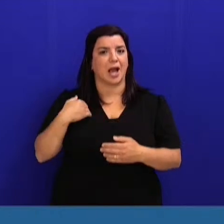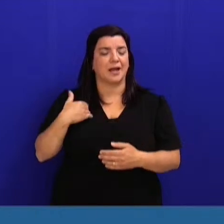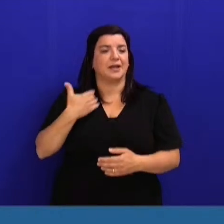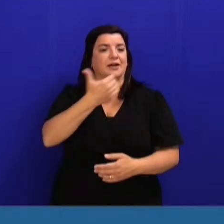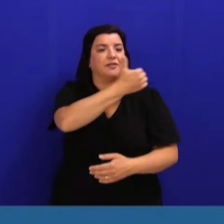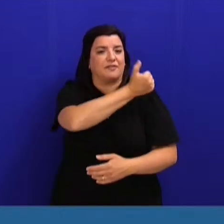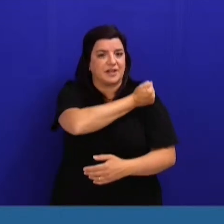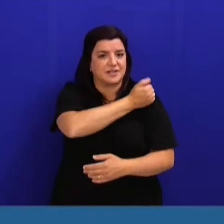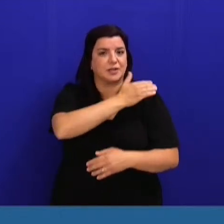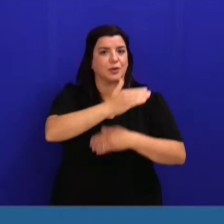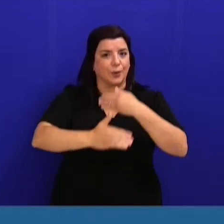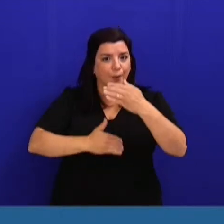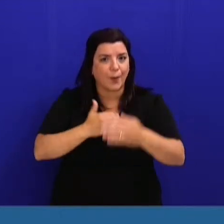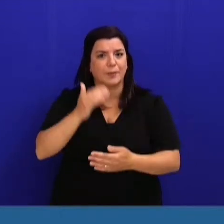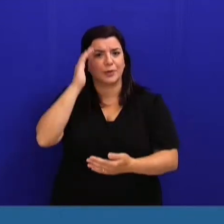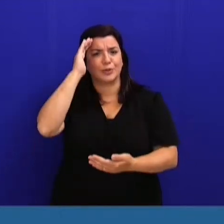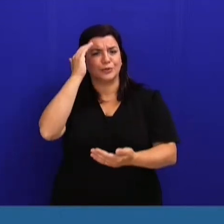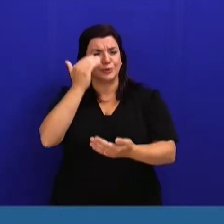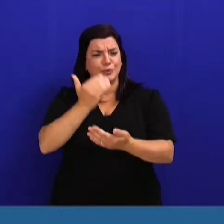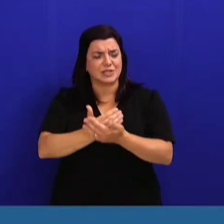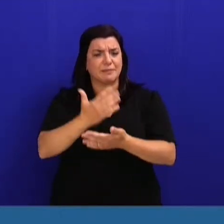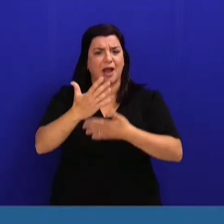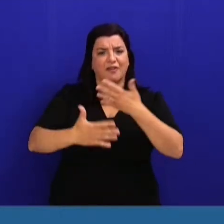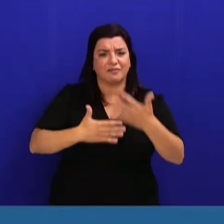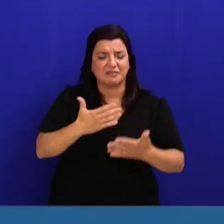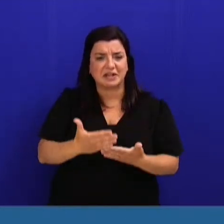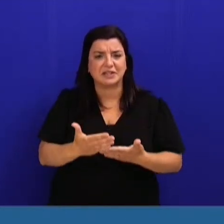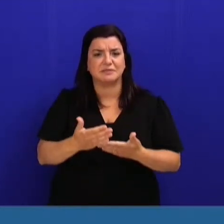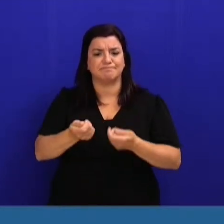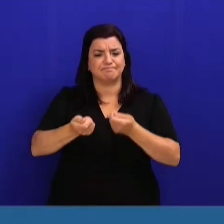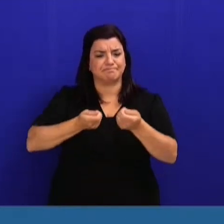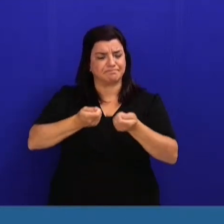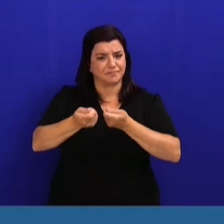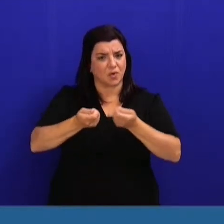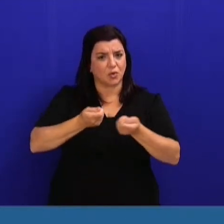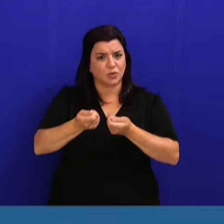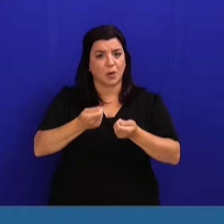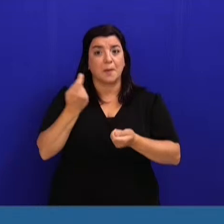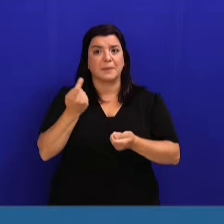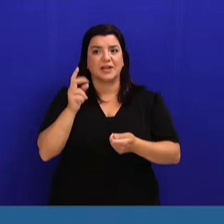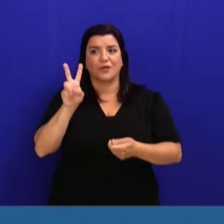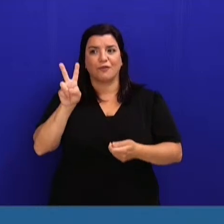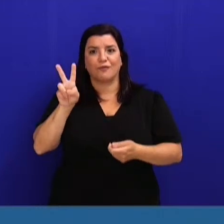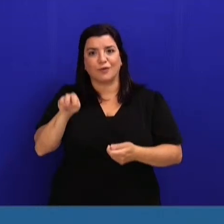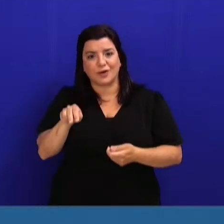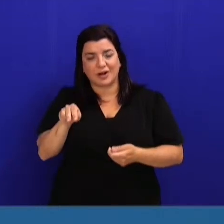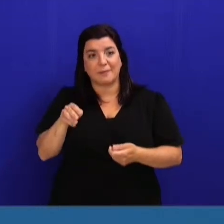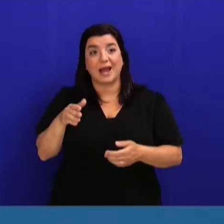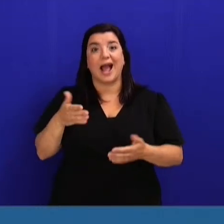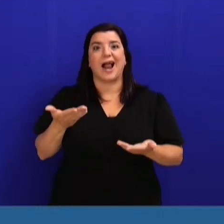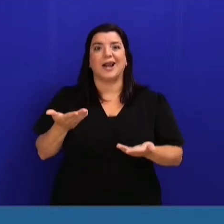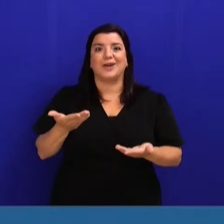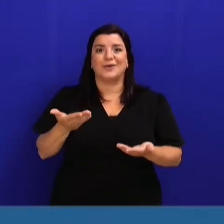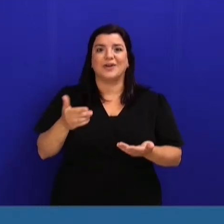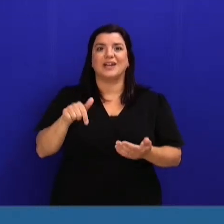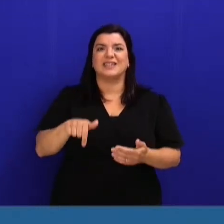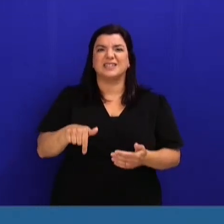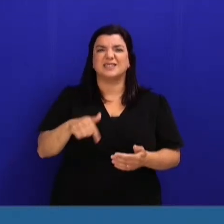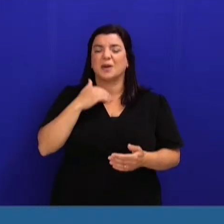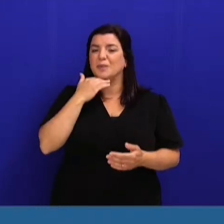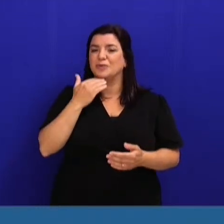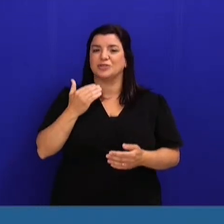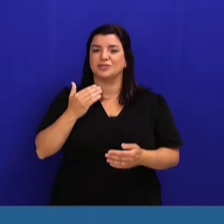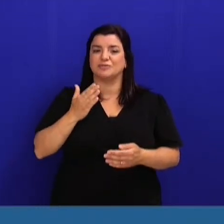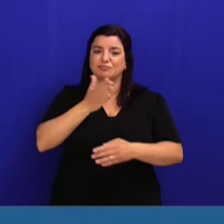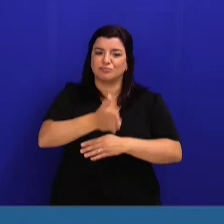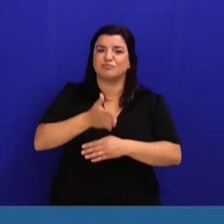biex nipproteġu l-popolazzjoni speċjalment il dawk l-iktar li huma vulnerabbli wasalna fil-fażi fejn m'għandniex l-ebda każ li